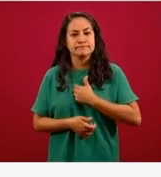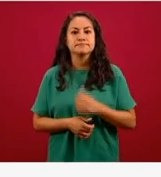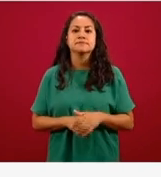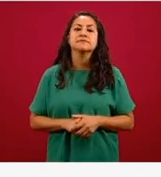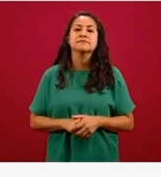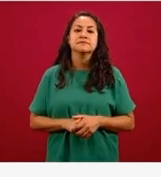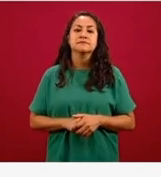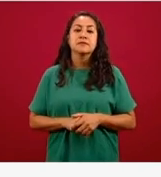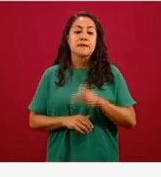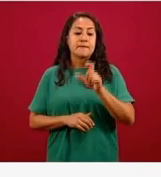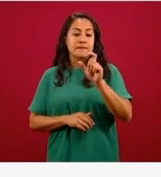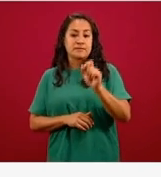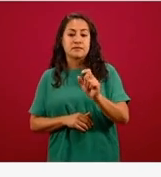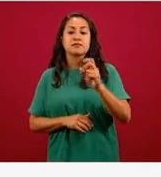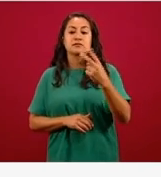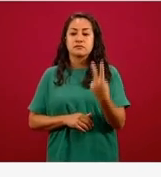have